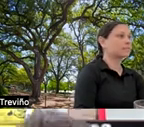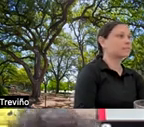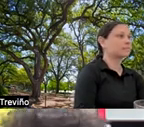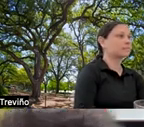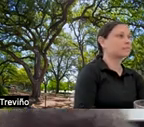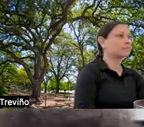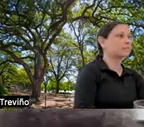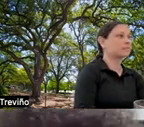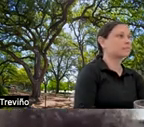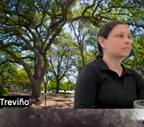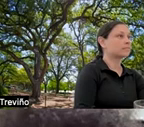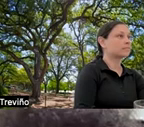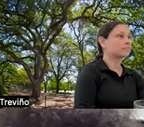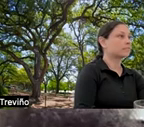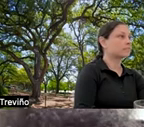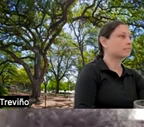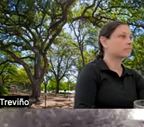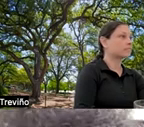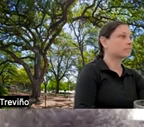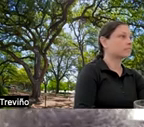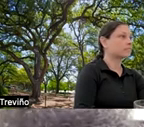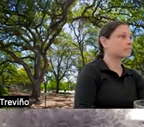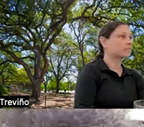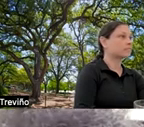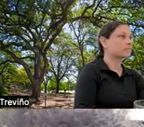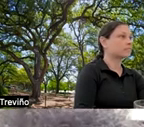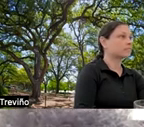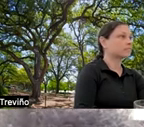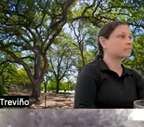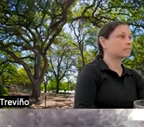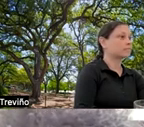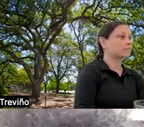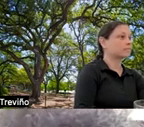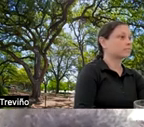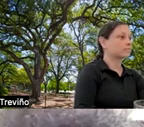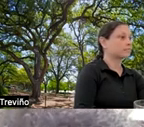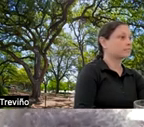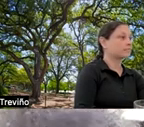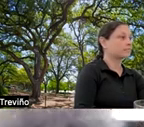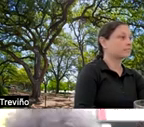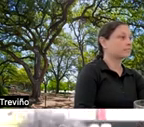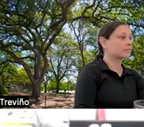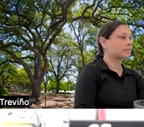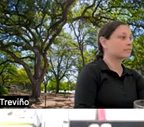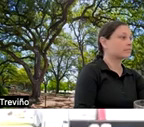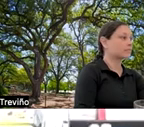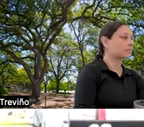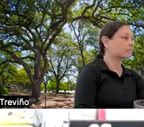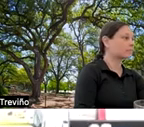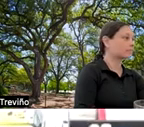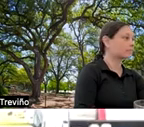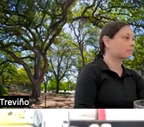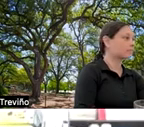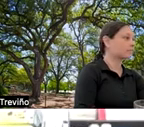to what stakeholders weren't already engaged in the needs assessment. And I'll present on that in a few minutes, or other